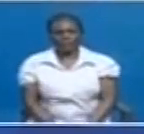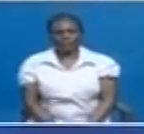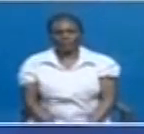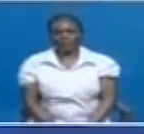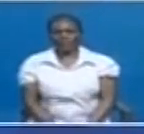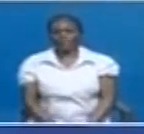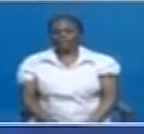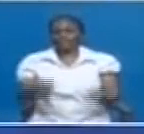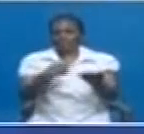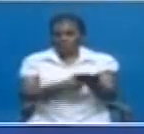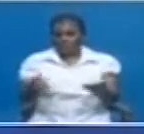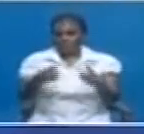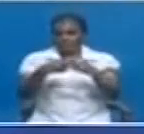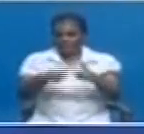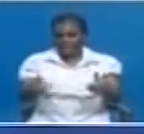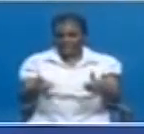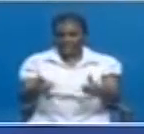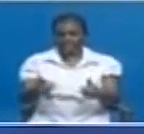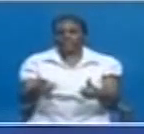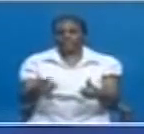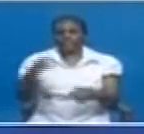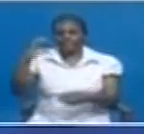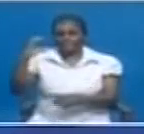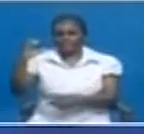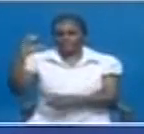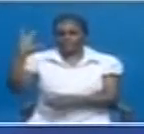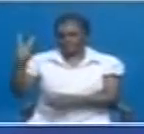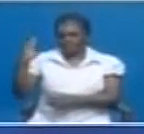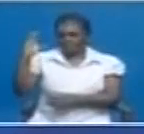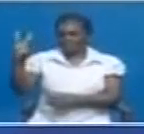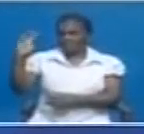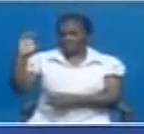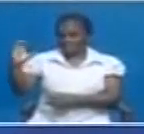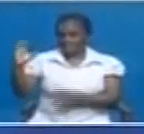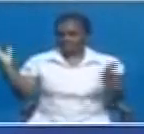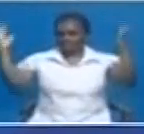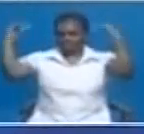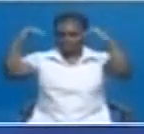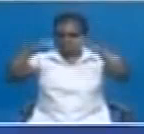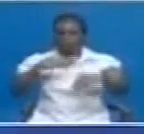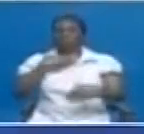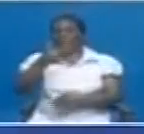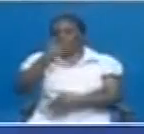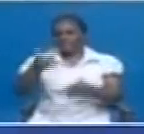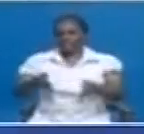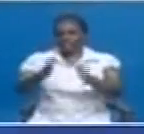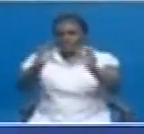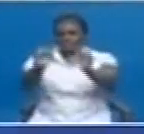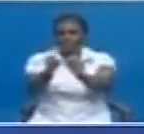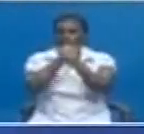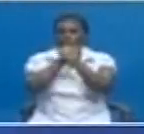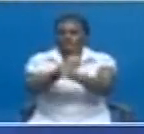The week started with university vice chancellors and other senior university officials converging to seek the best ways to